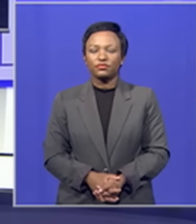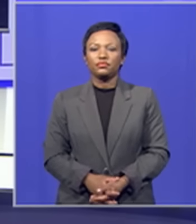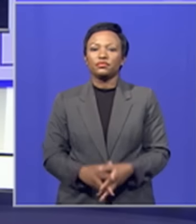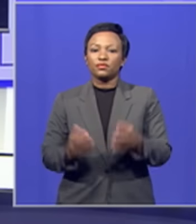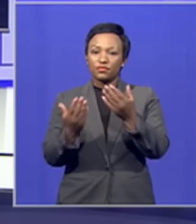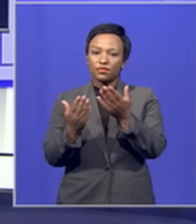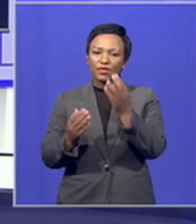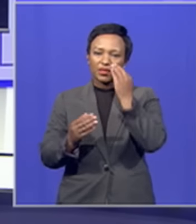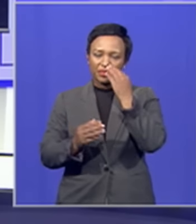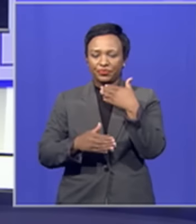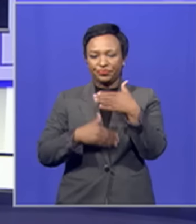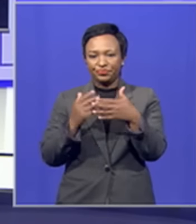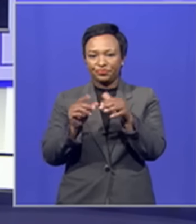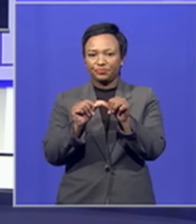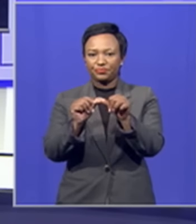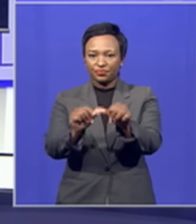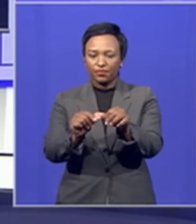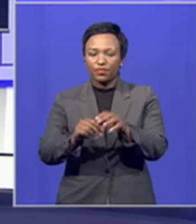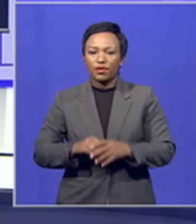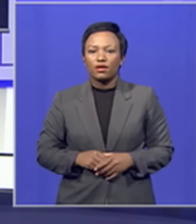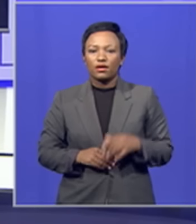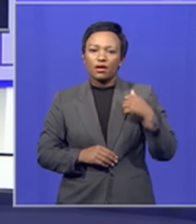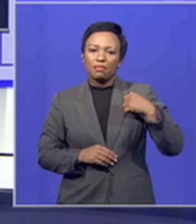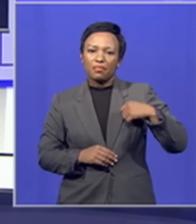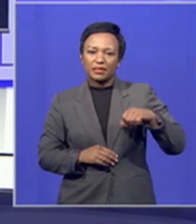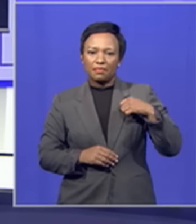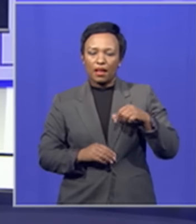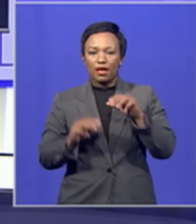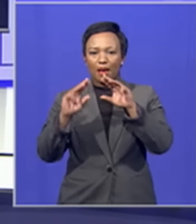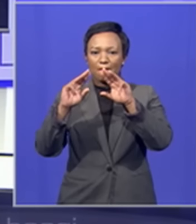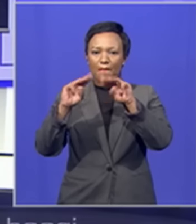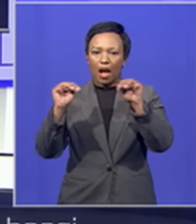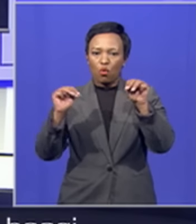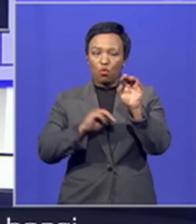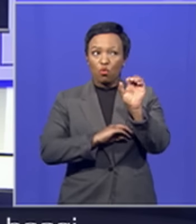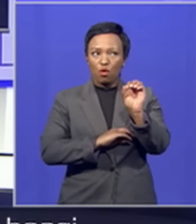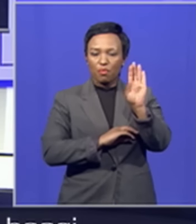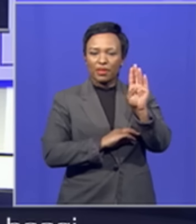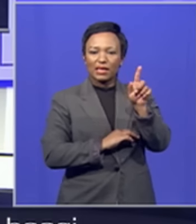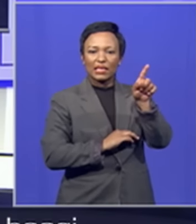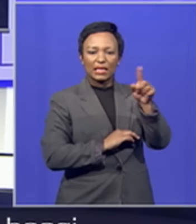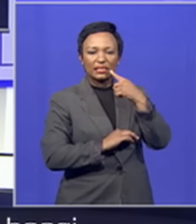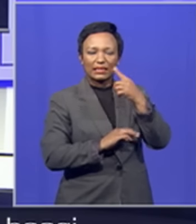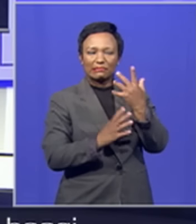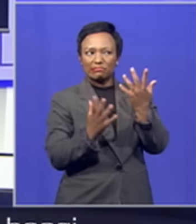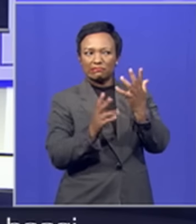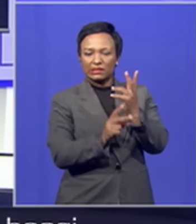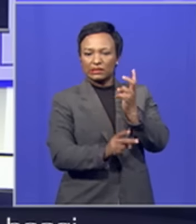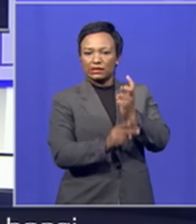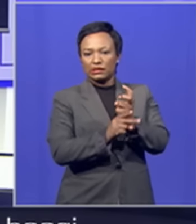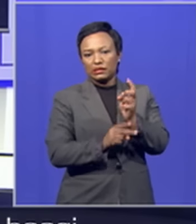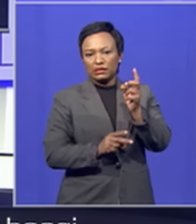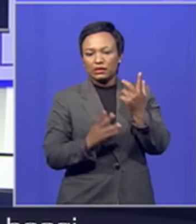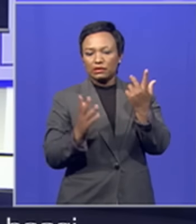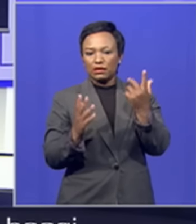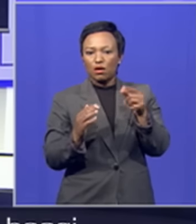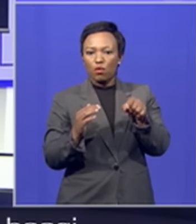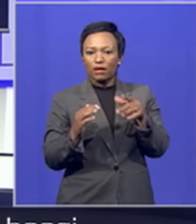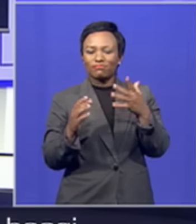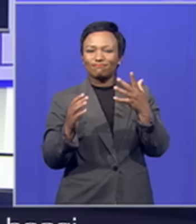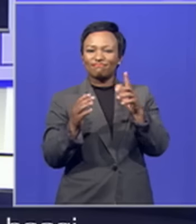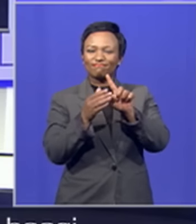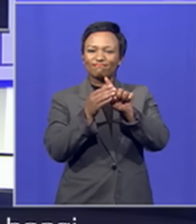Motho re santse re le mmogo masepala wa Mangaung Metro kwa Bloemfontein wa re go bokete go samagana le go nwela kwa kwaring ya